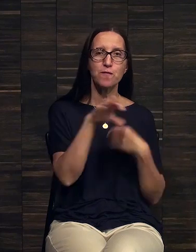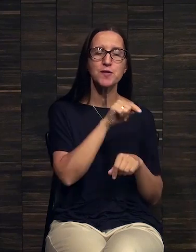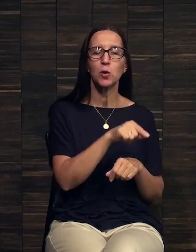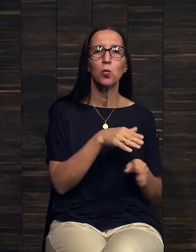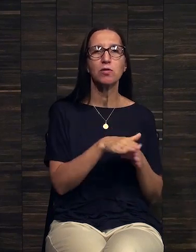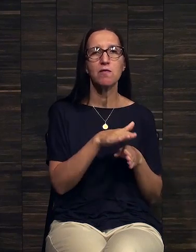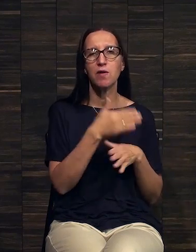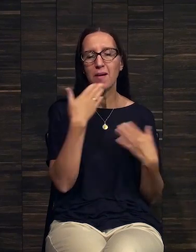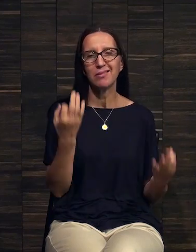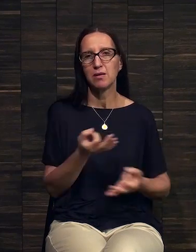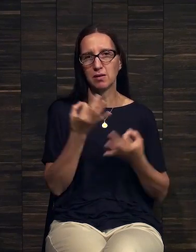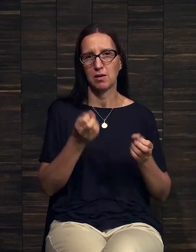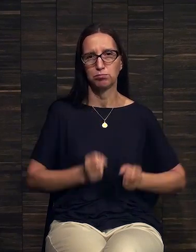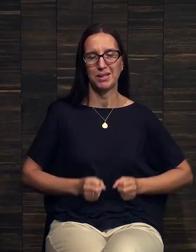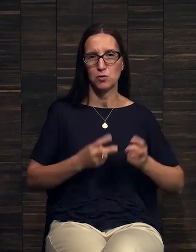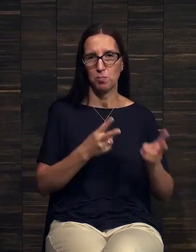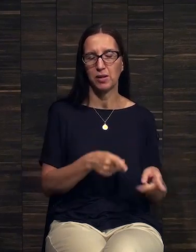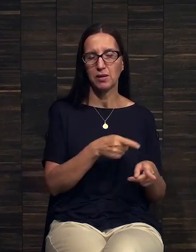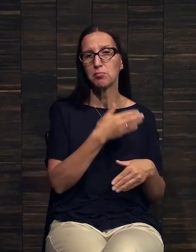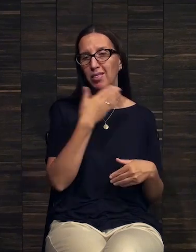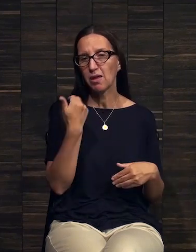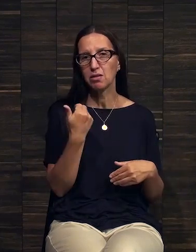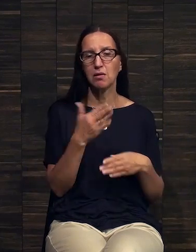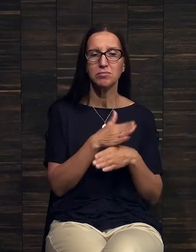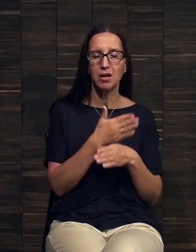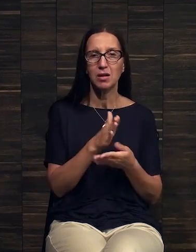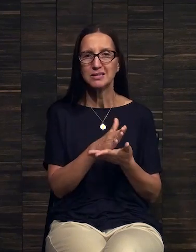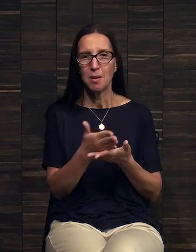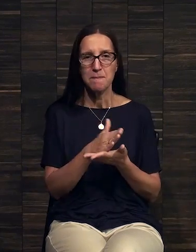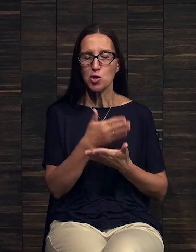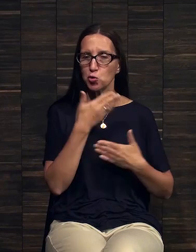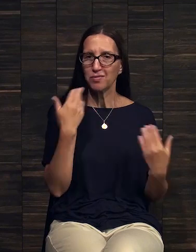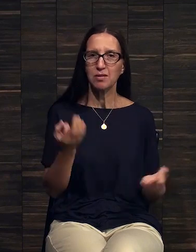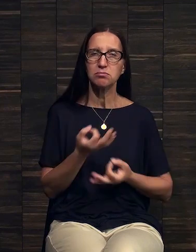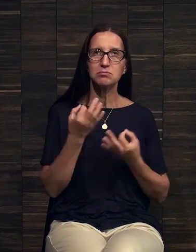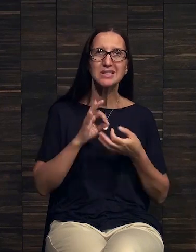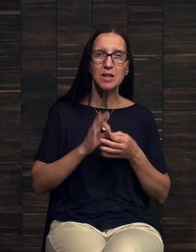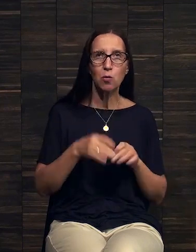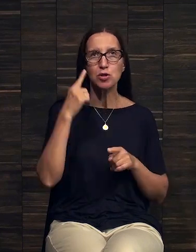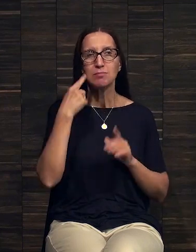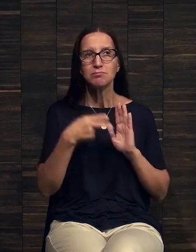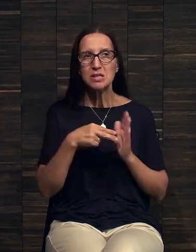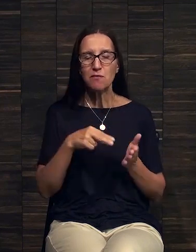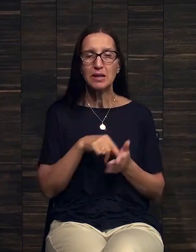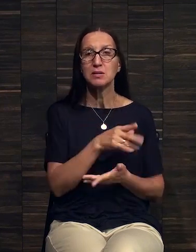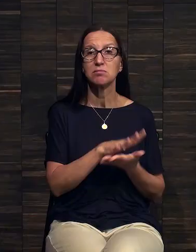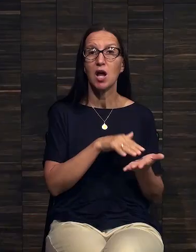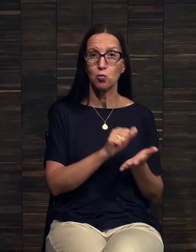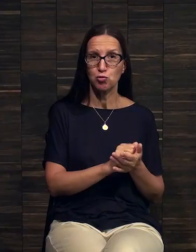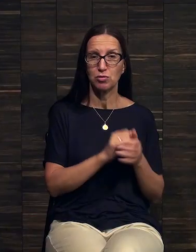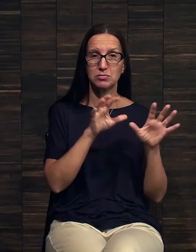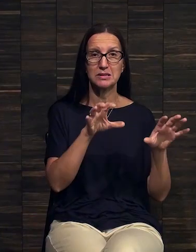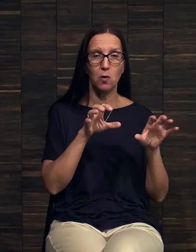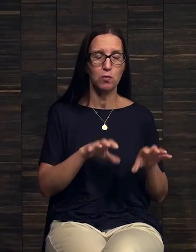ones are the ones who do not commit any crime, and there is no